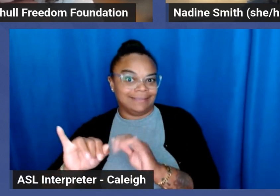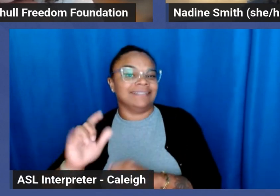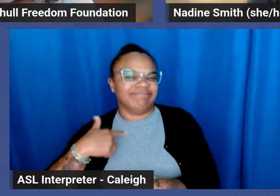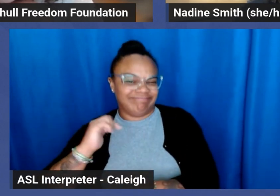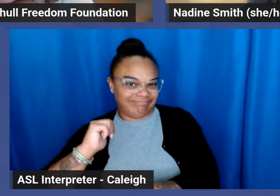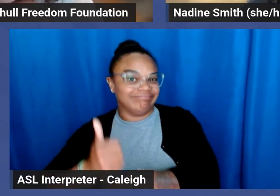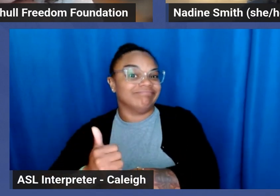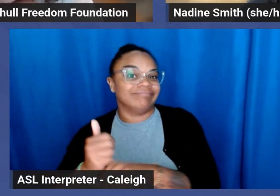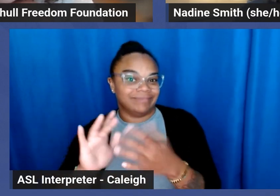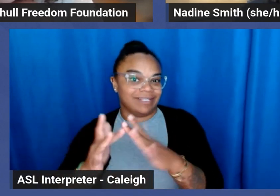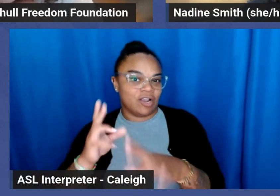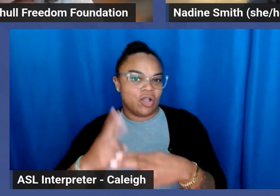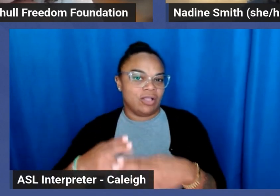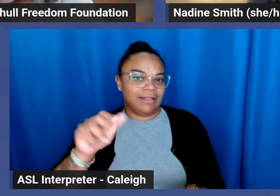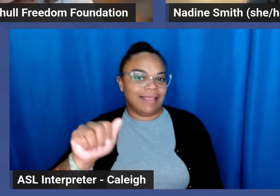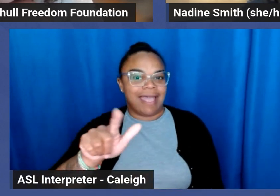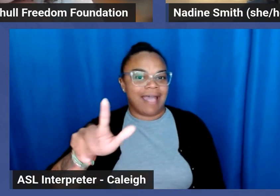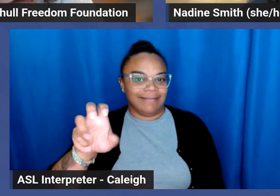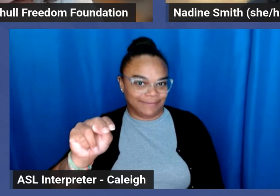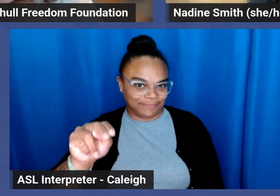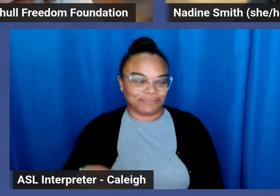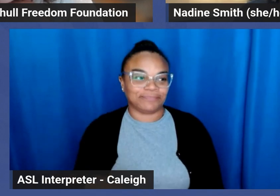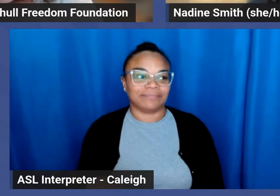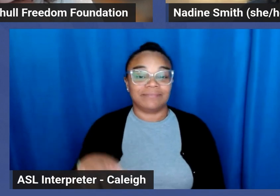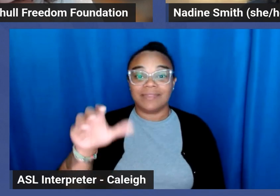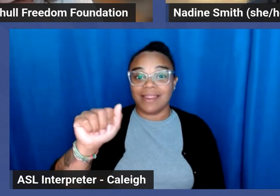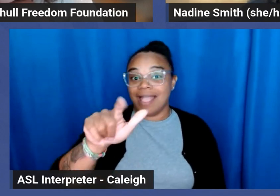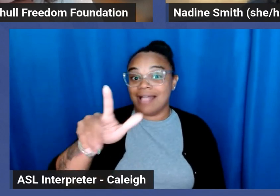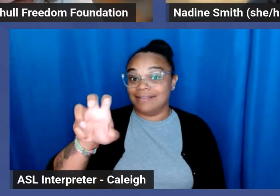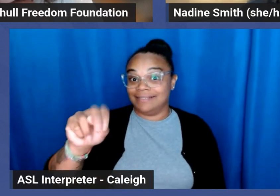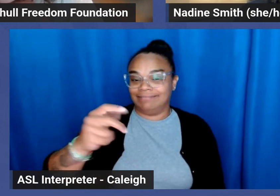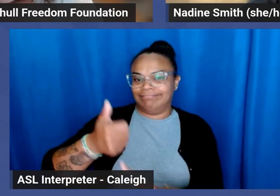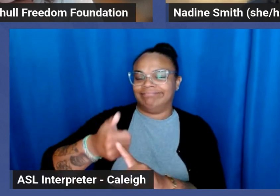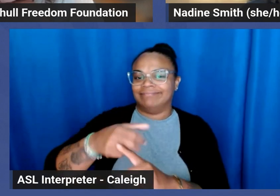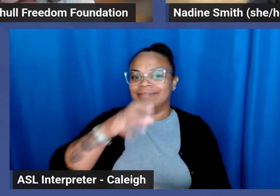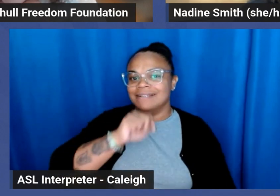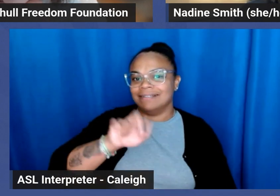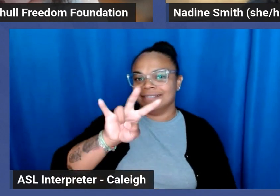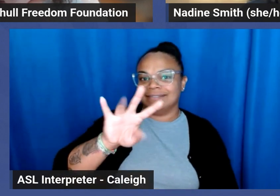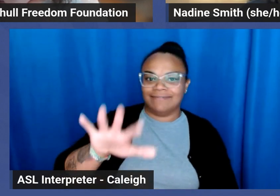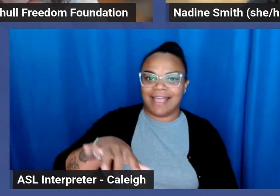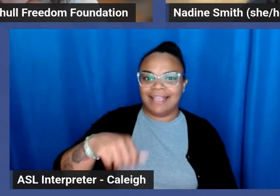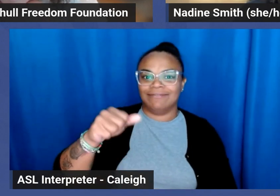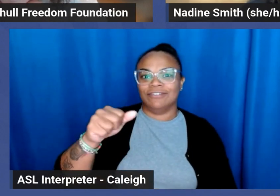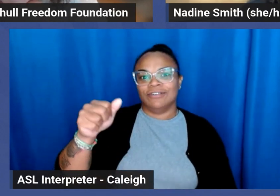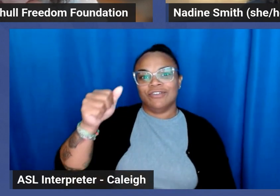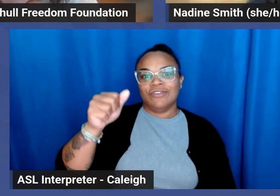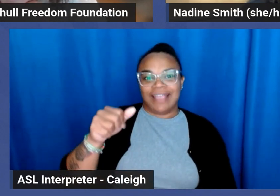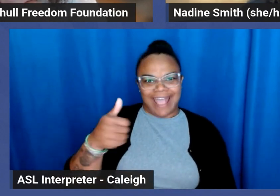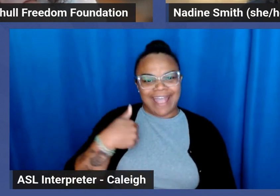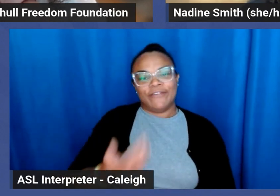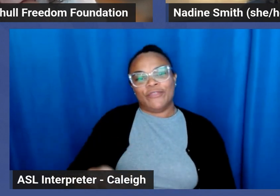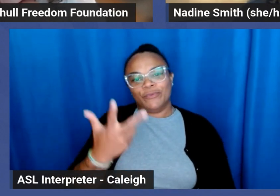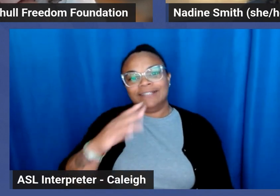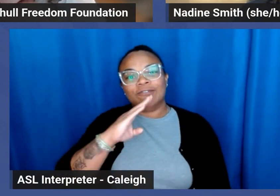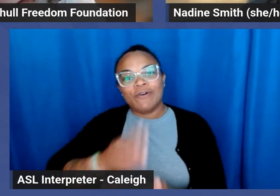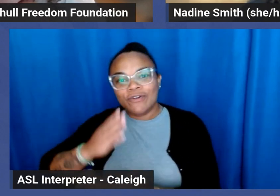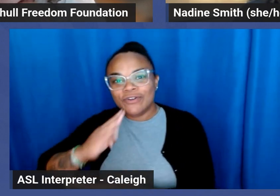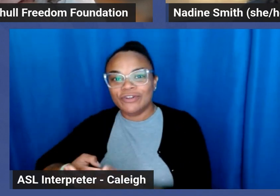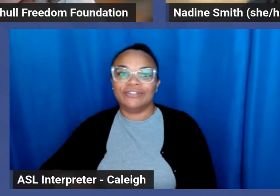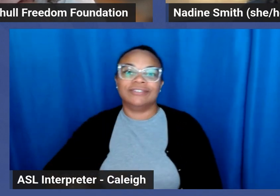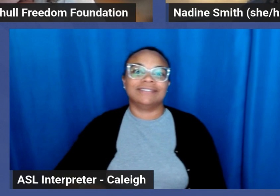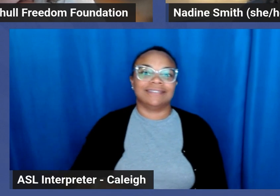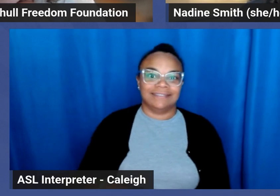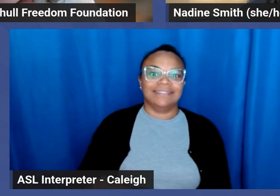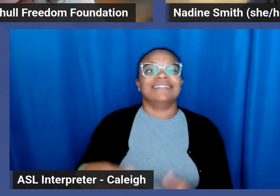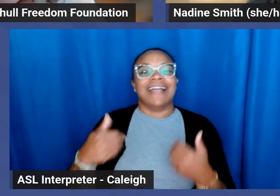and called him Alan. And Alan was a 75-year-old grandfather of 3 girls, ex-military, and all I